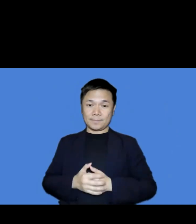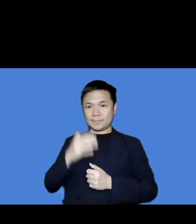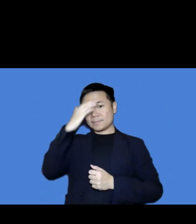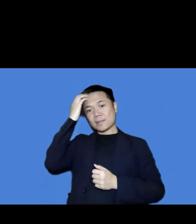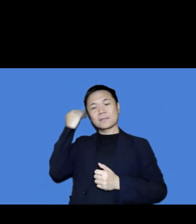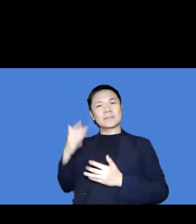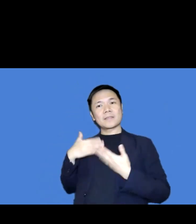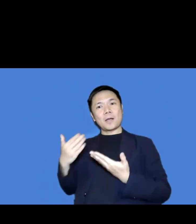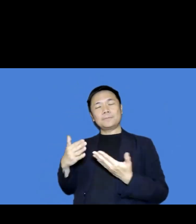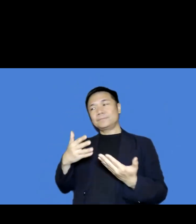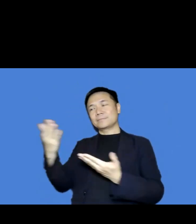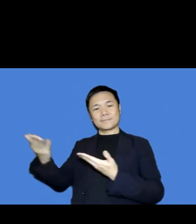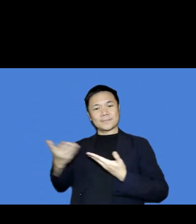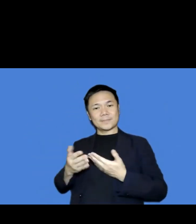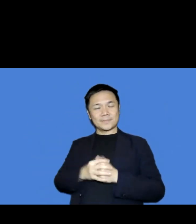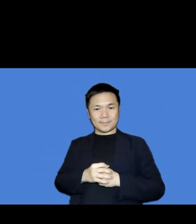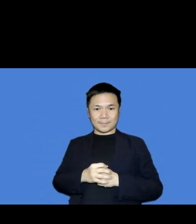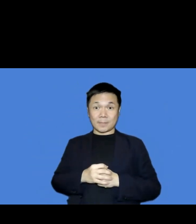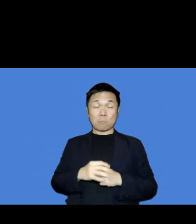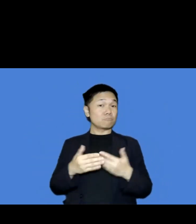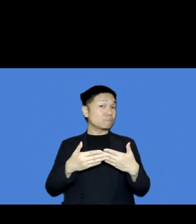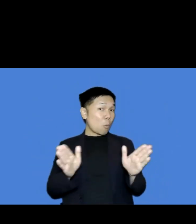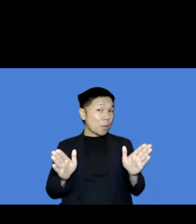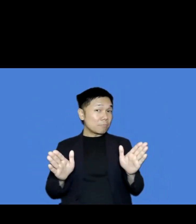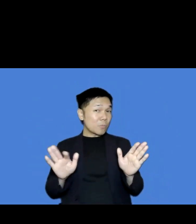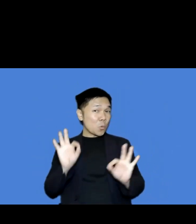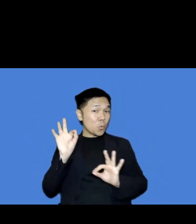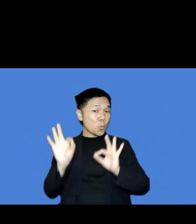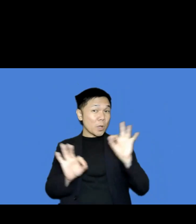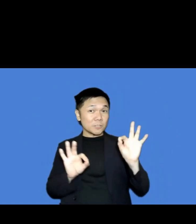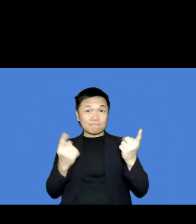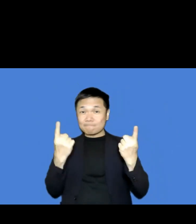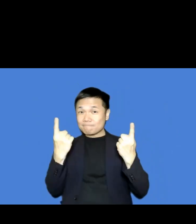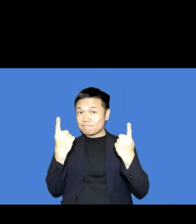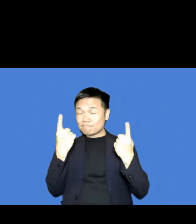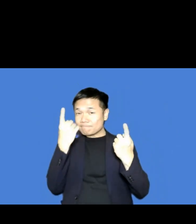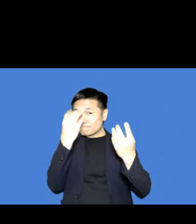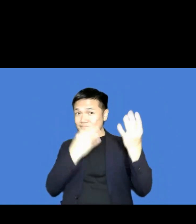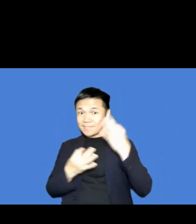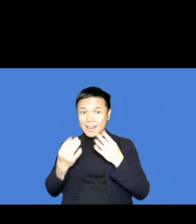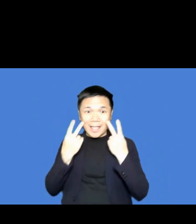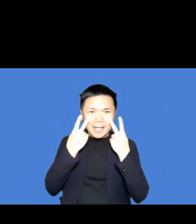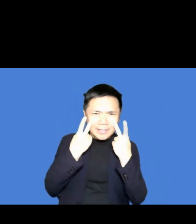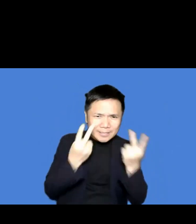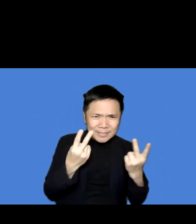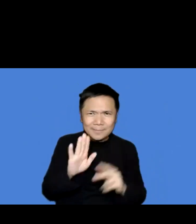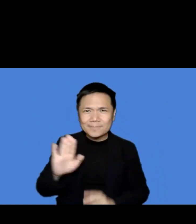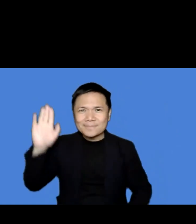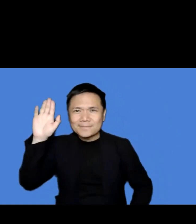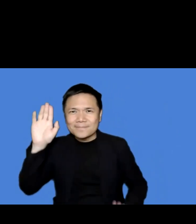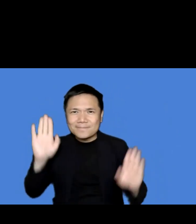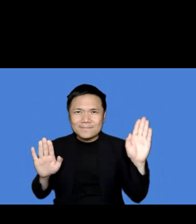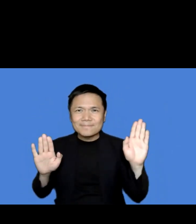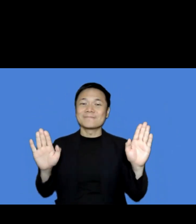now, we would like to open the floor for some questions, because I can see some hands up.